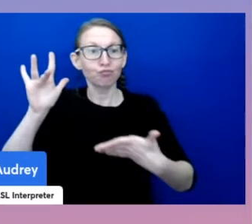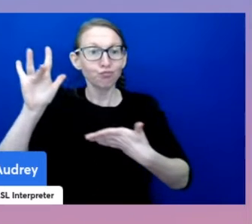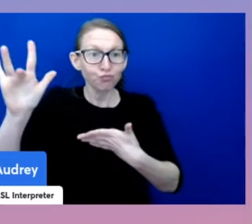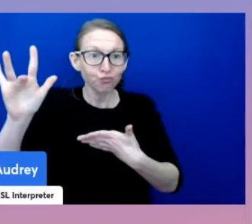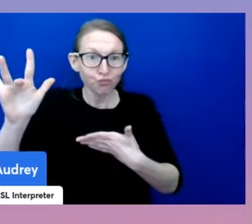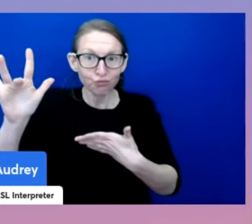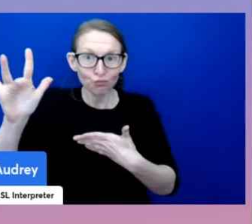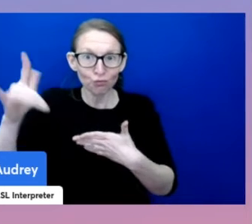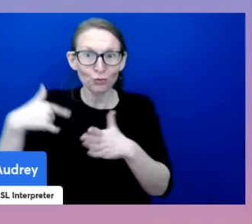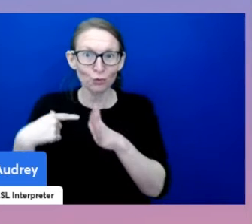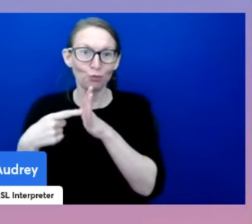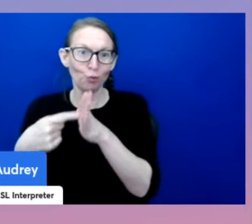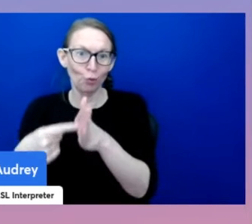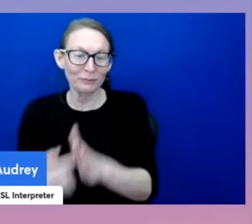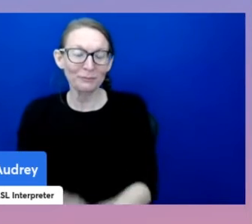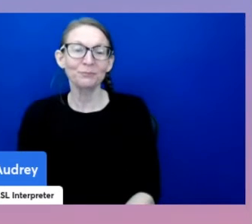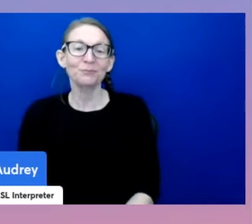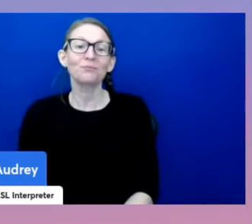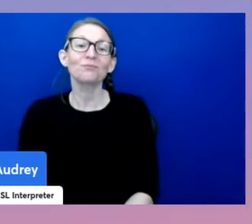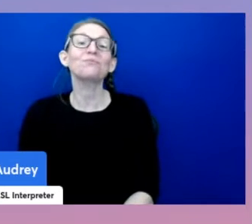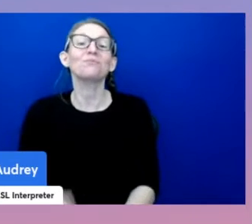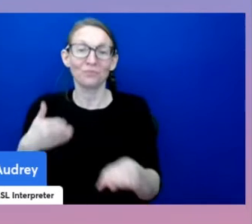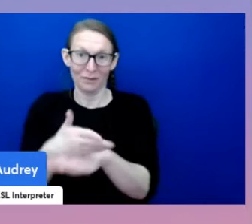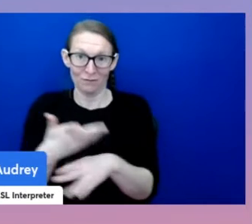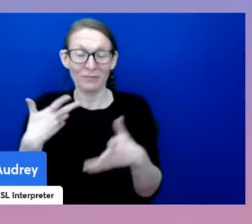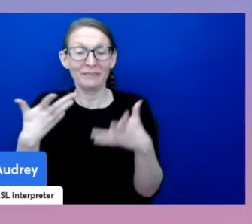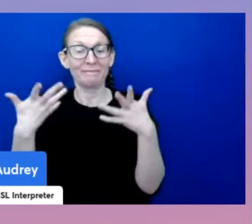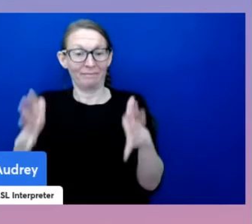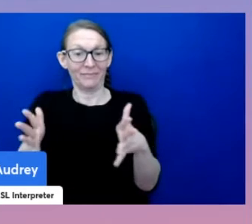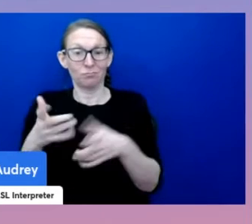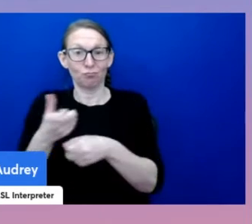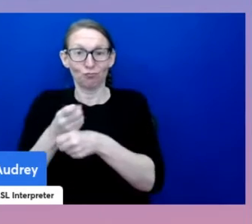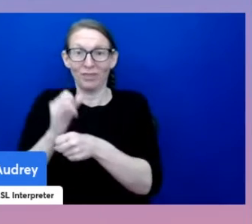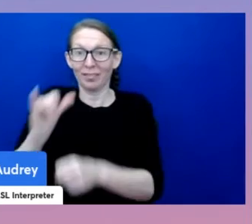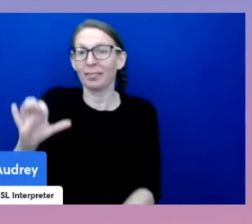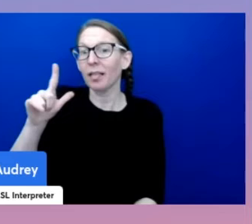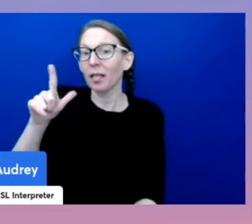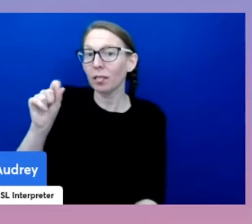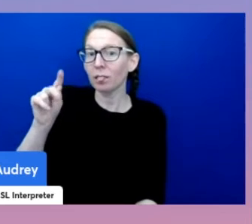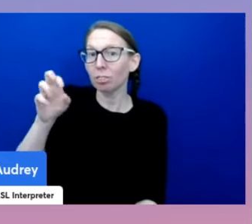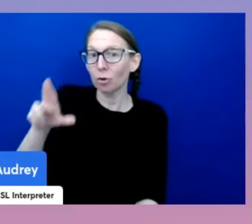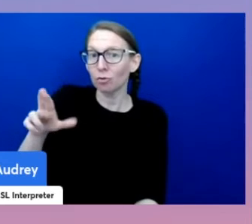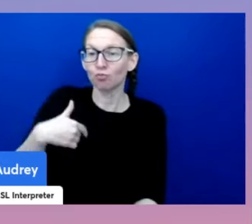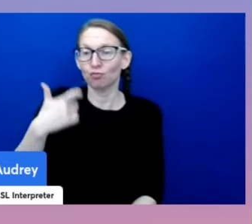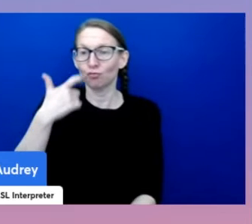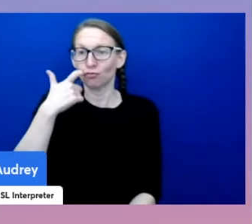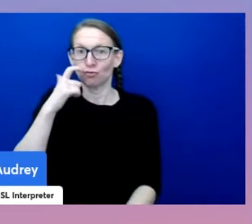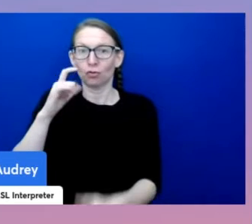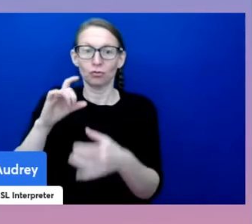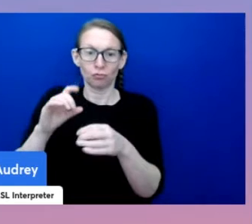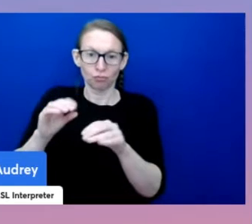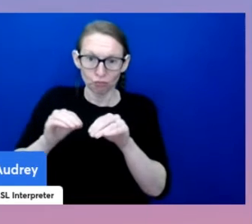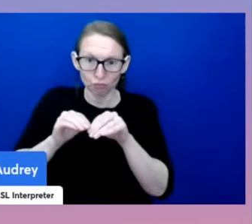you. After we create this cluster, we just launch the web UI first.